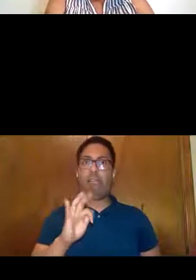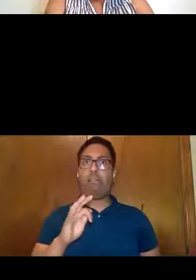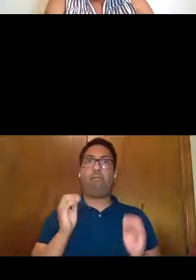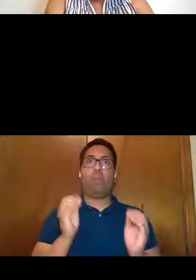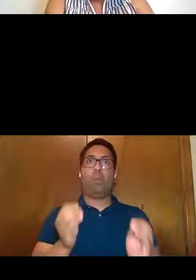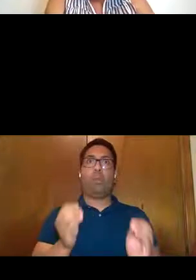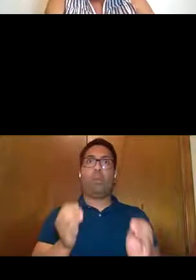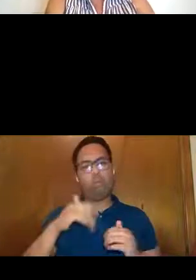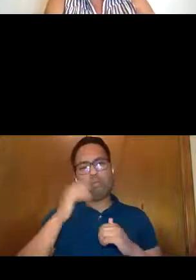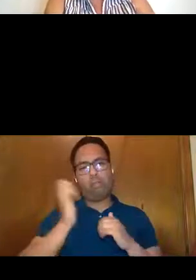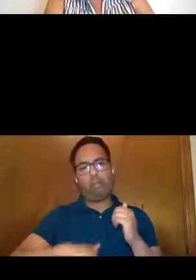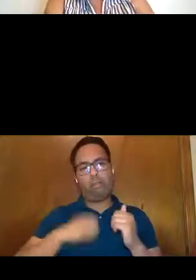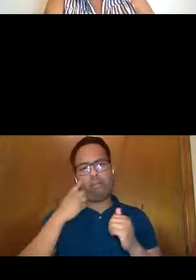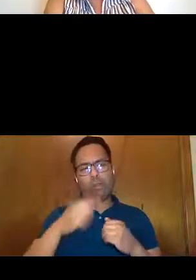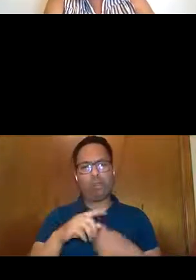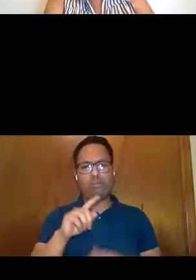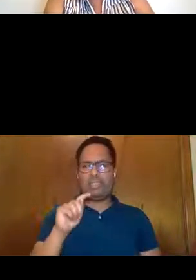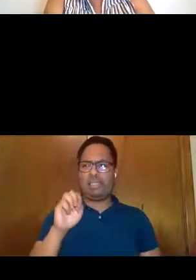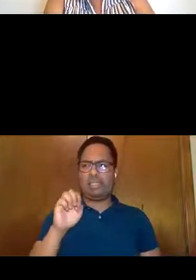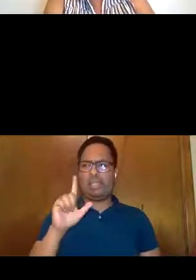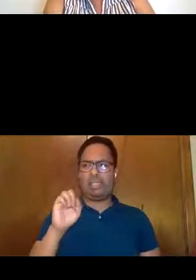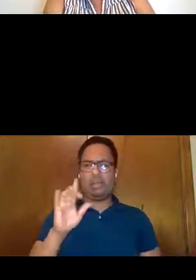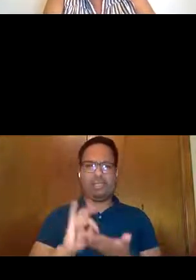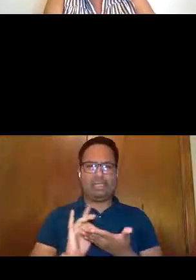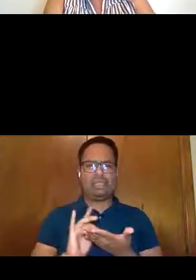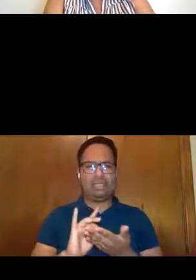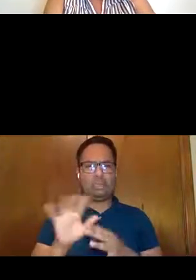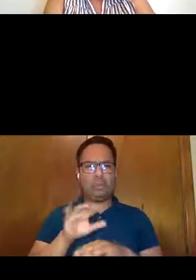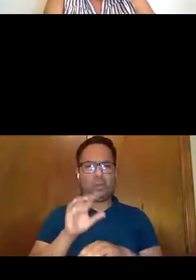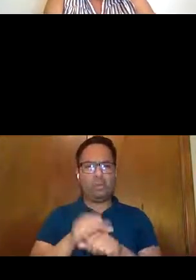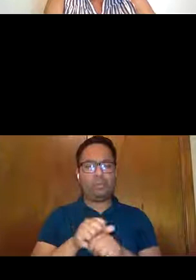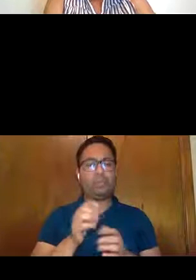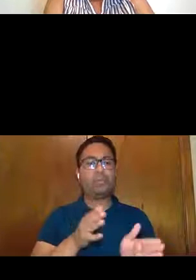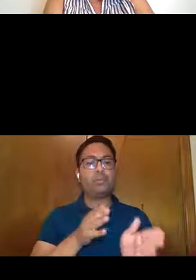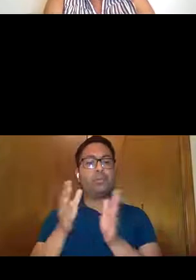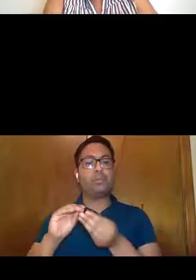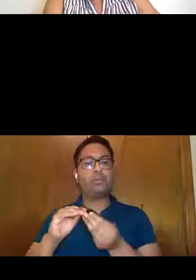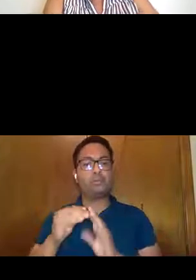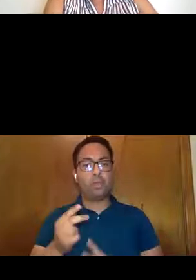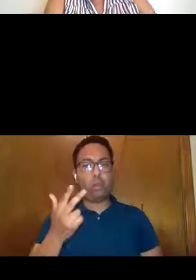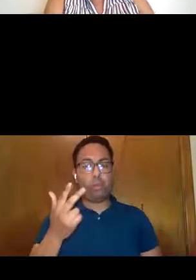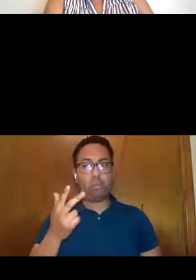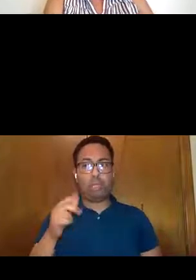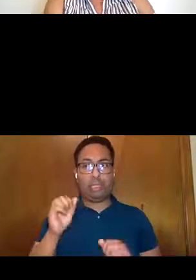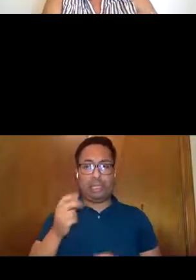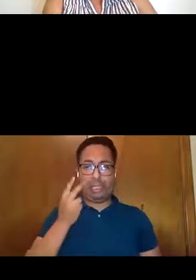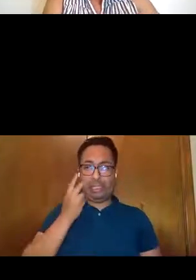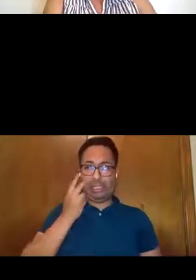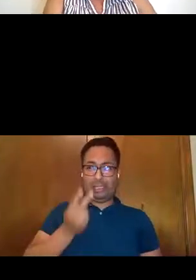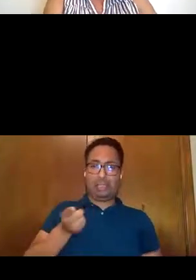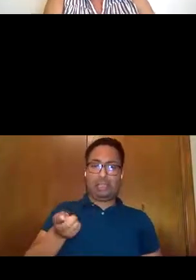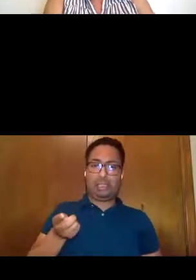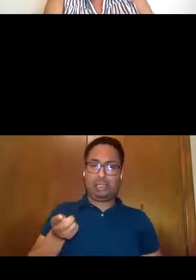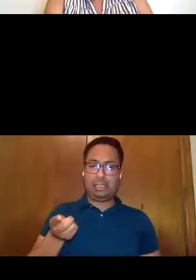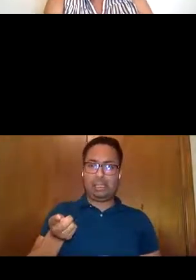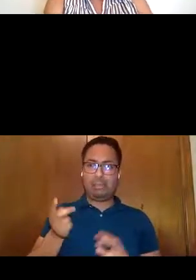Number 3, can you see your provider? Talking about some of the platforms and software needed to be